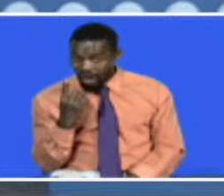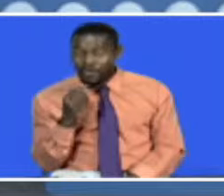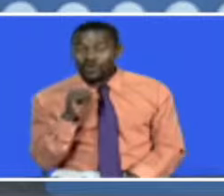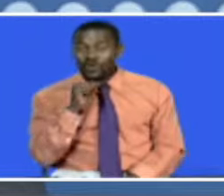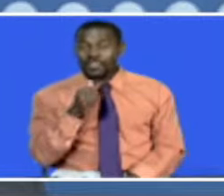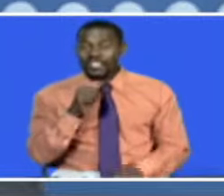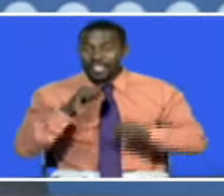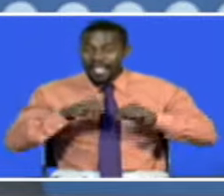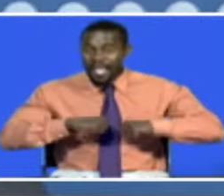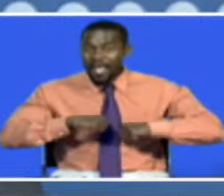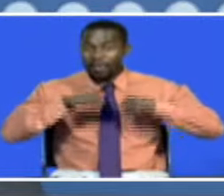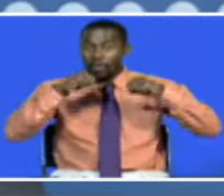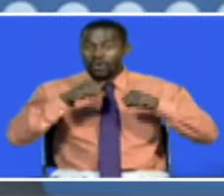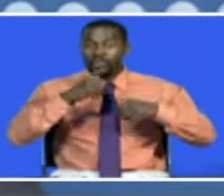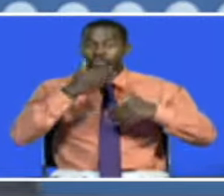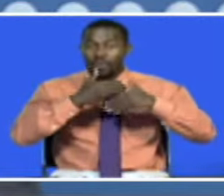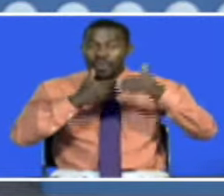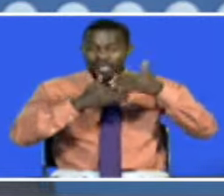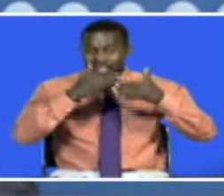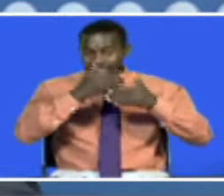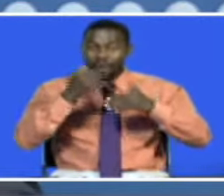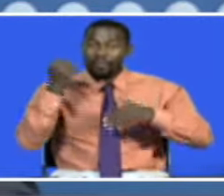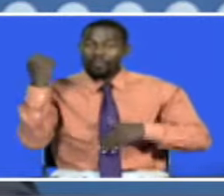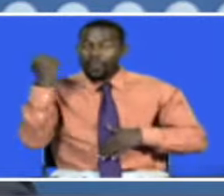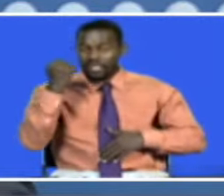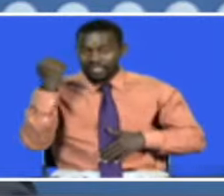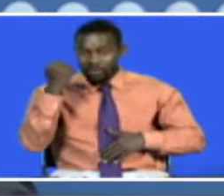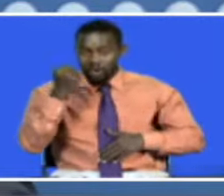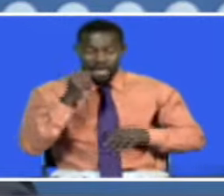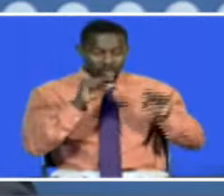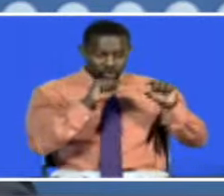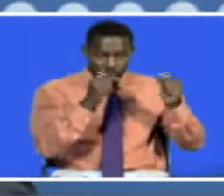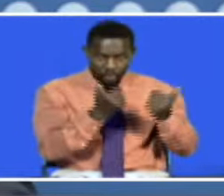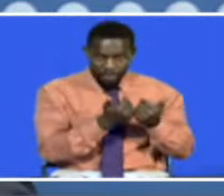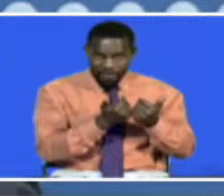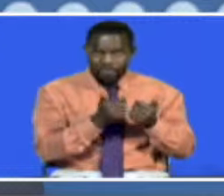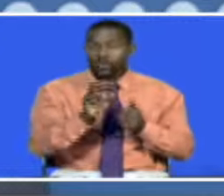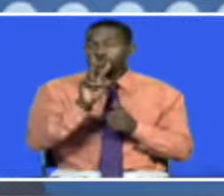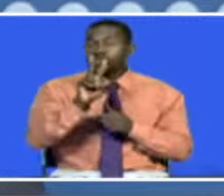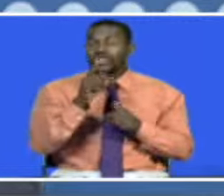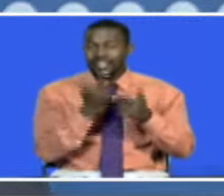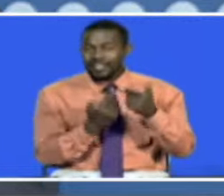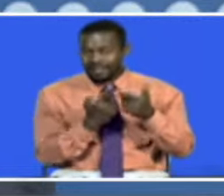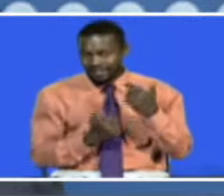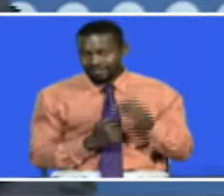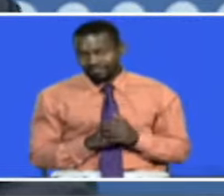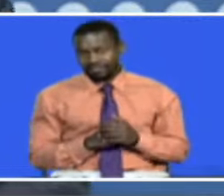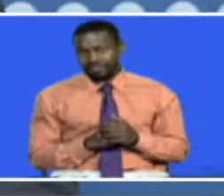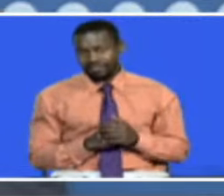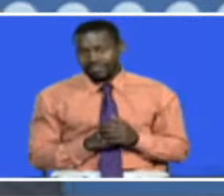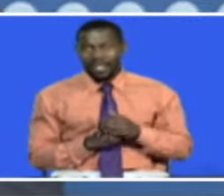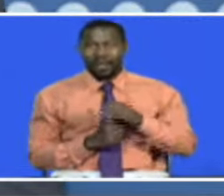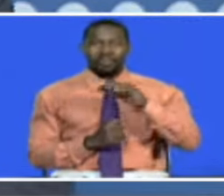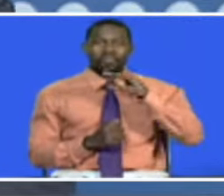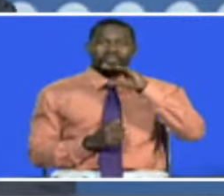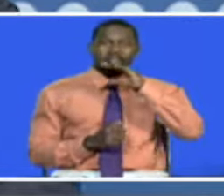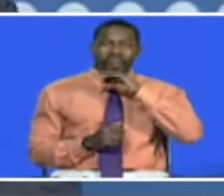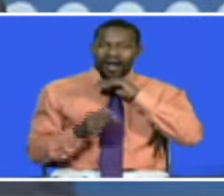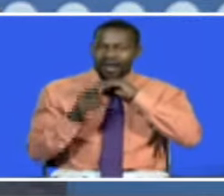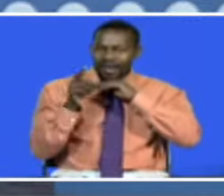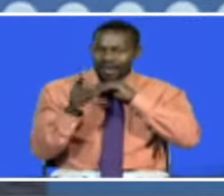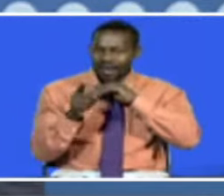able to build on his political capital in the last 2 years. Mm-hmm. He did not go to parliament and get betrayed